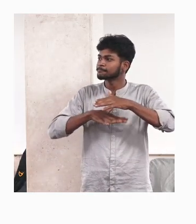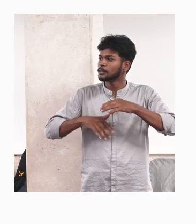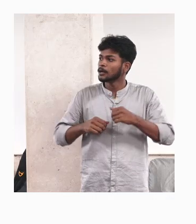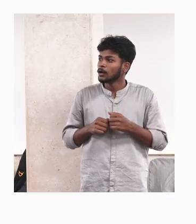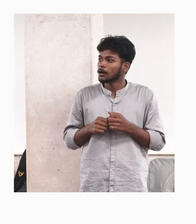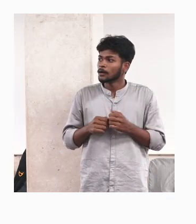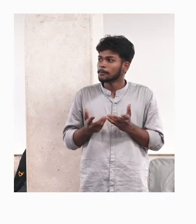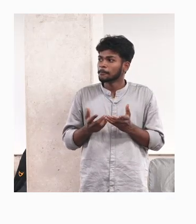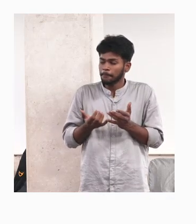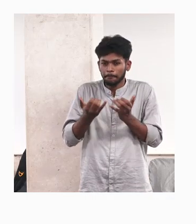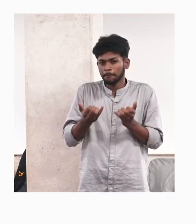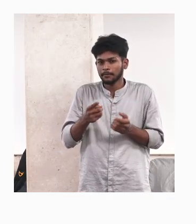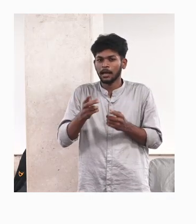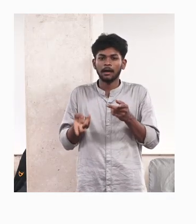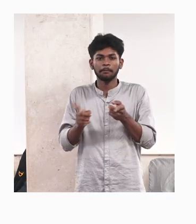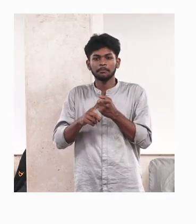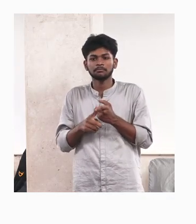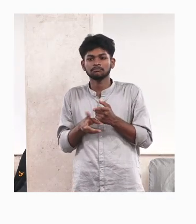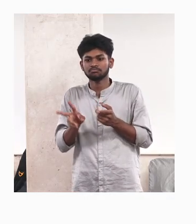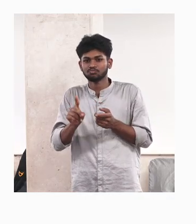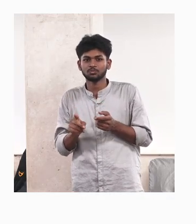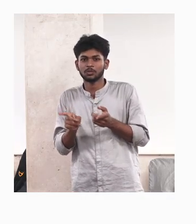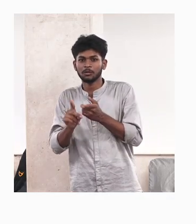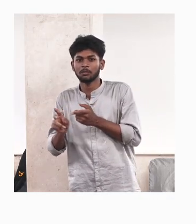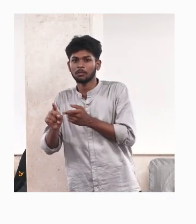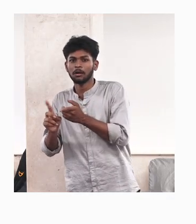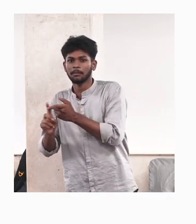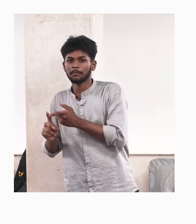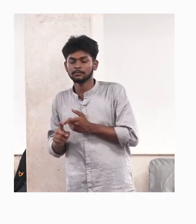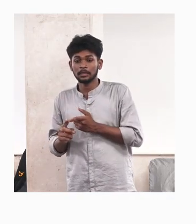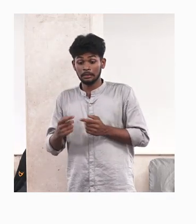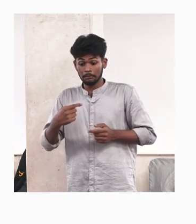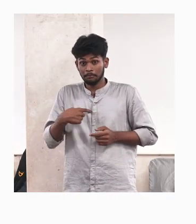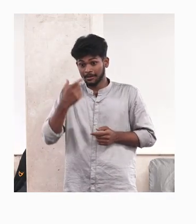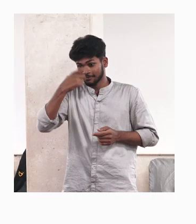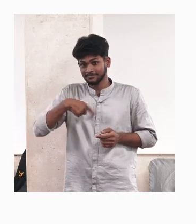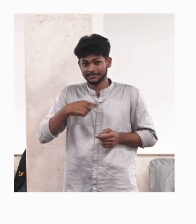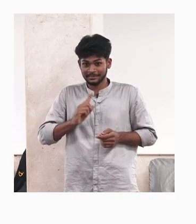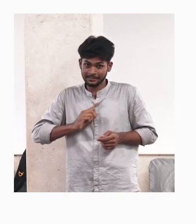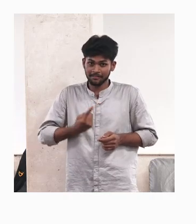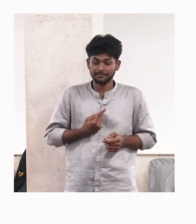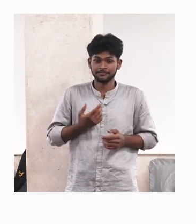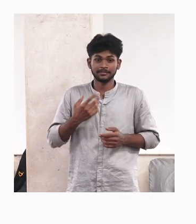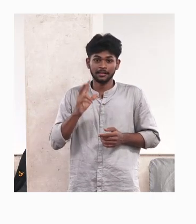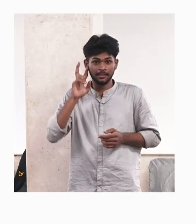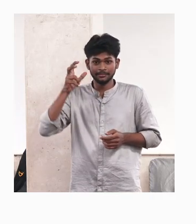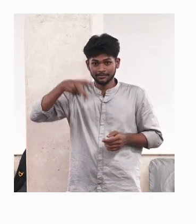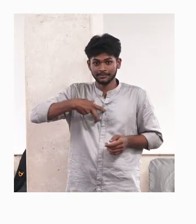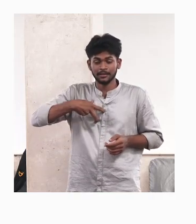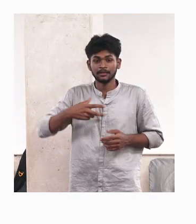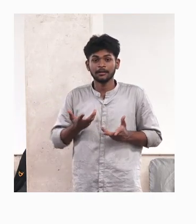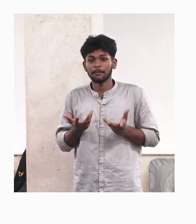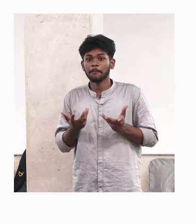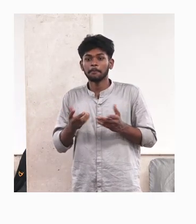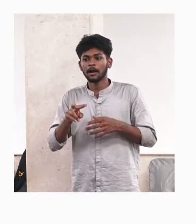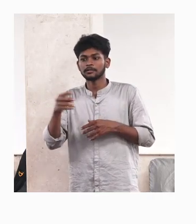But nowadays, I don't let that happen. I let myself listen to myself. Instead of wondering if I think so, what